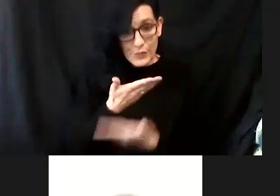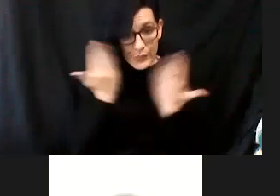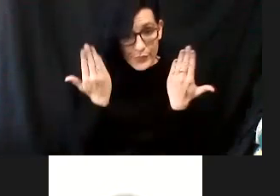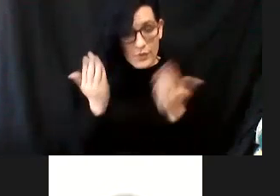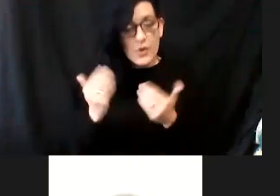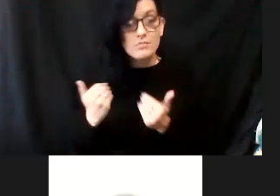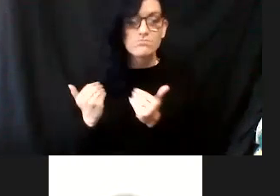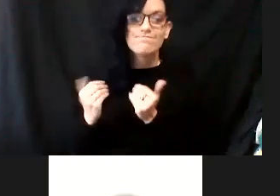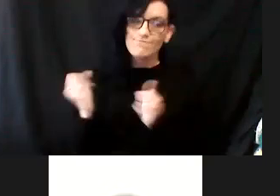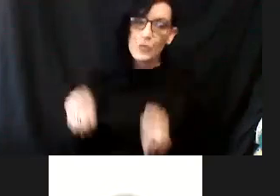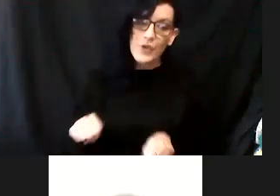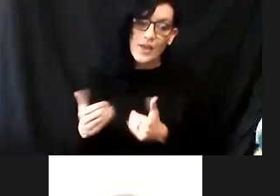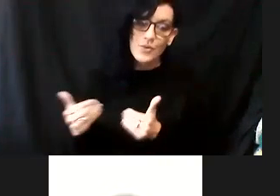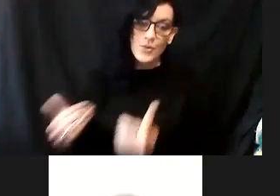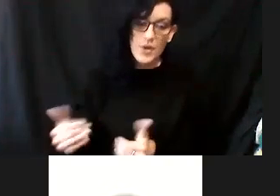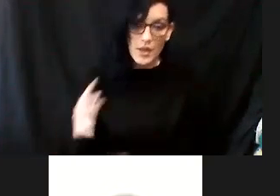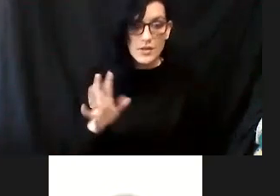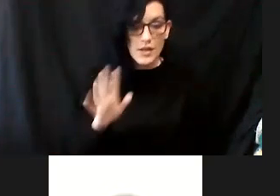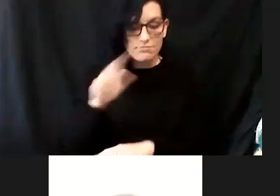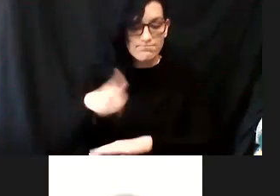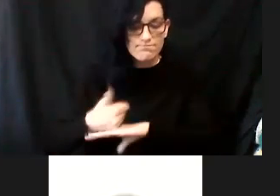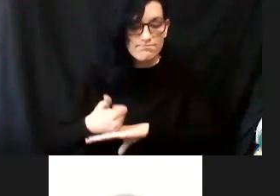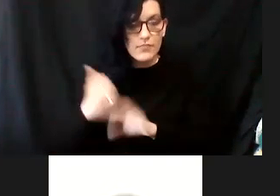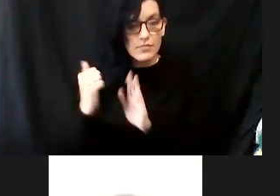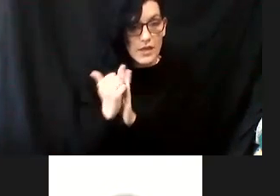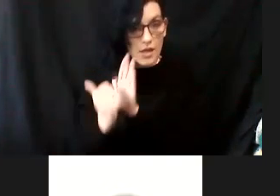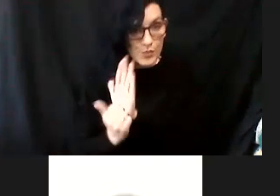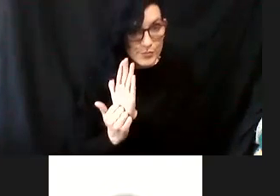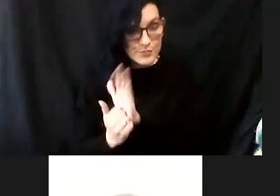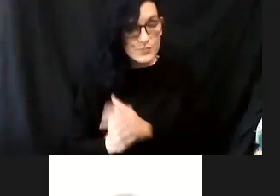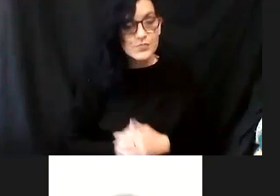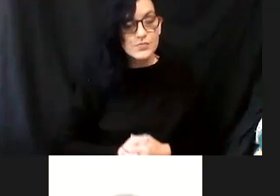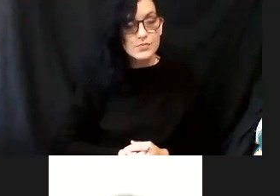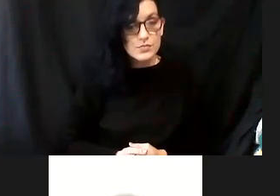that. And let's see. So, okay.